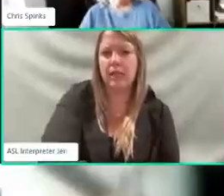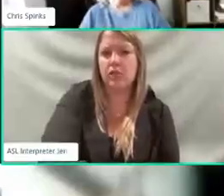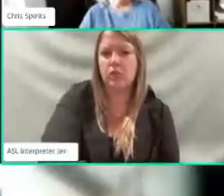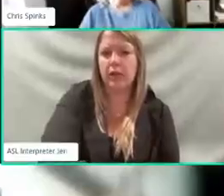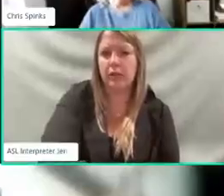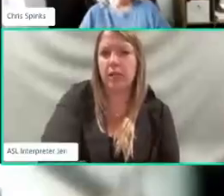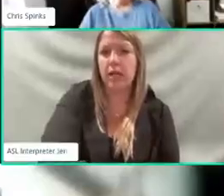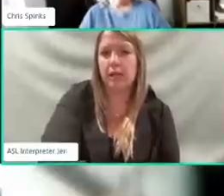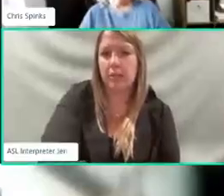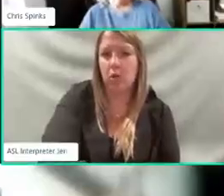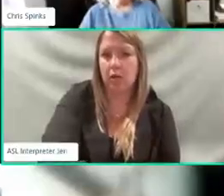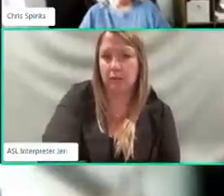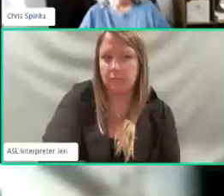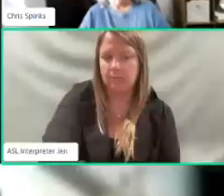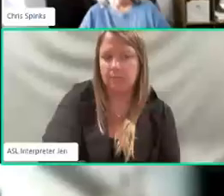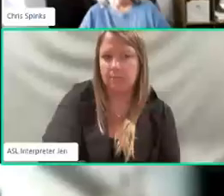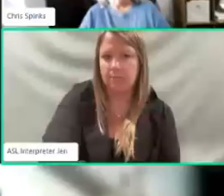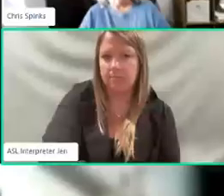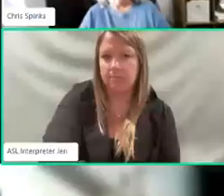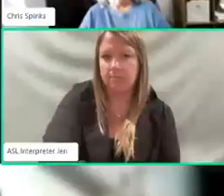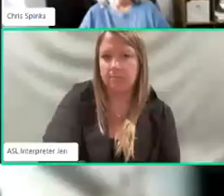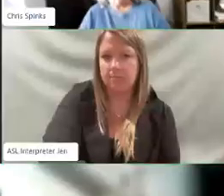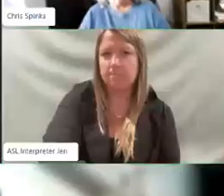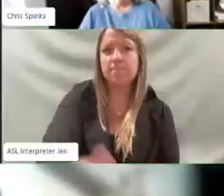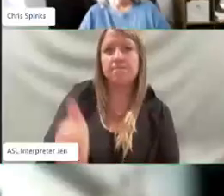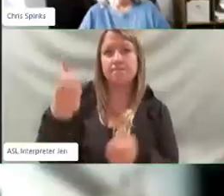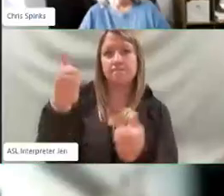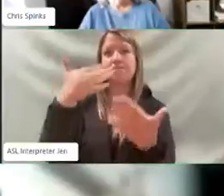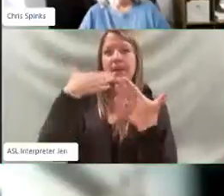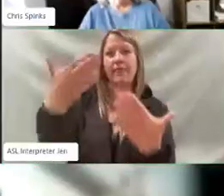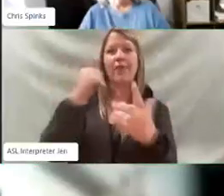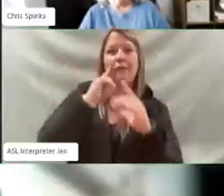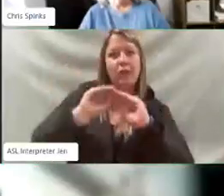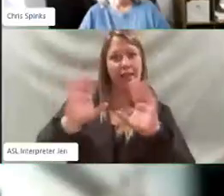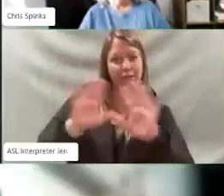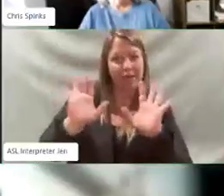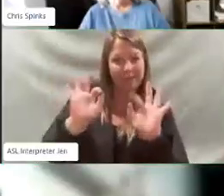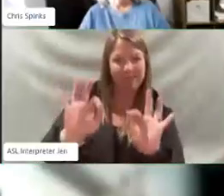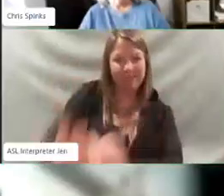Zoom meeting and joining, but I am on. Okay, good. Thank you for clarifying.